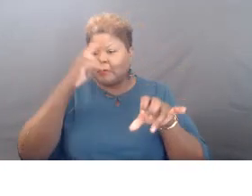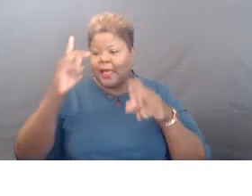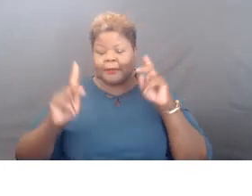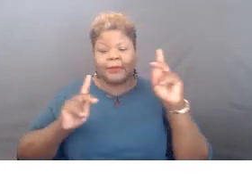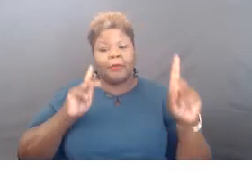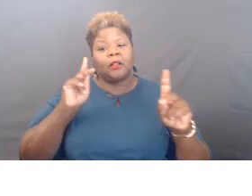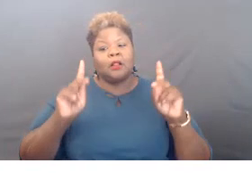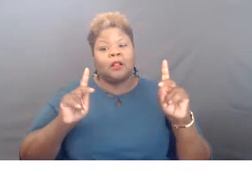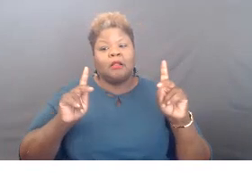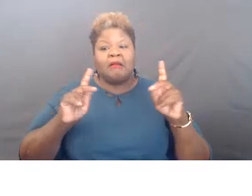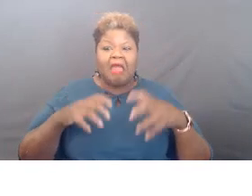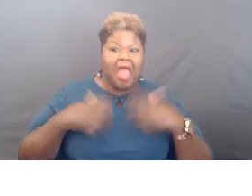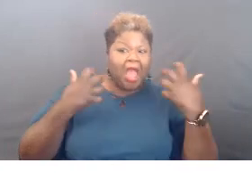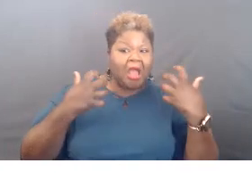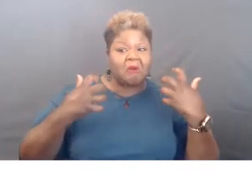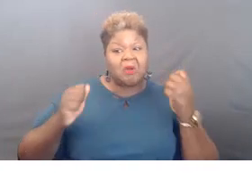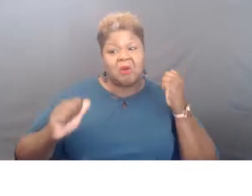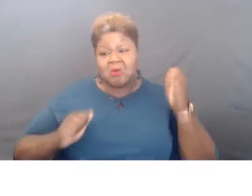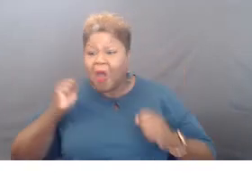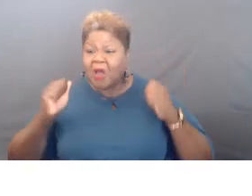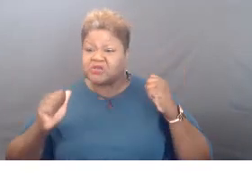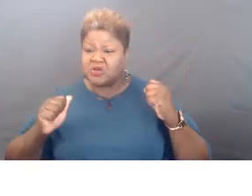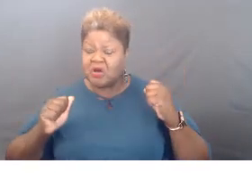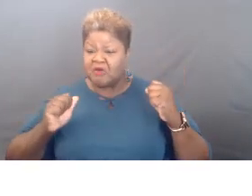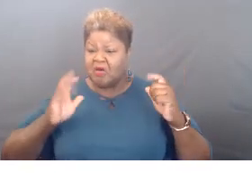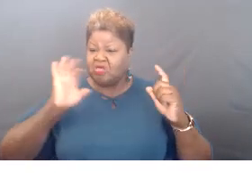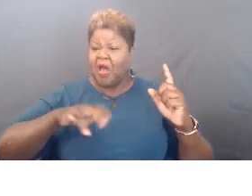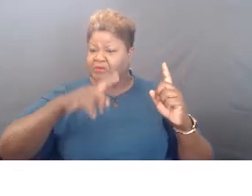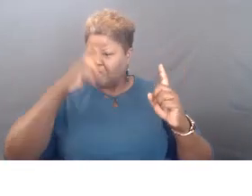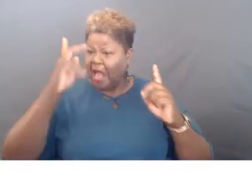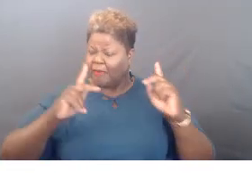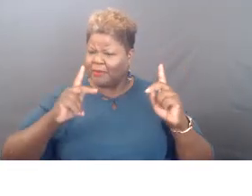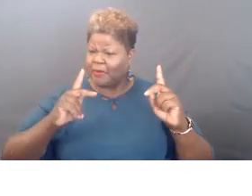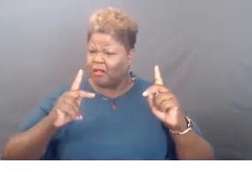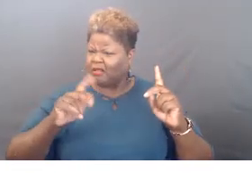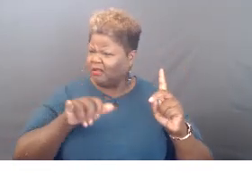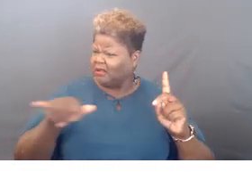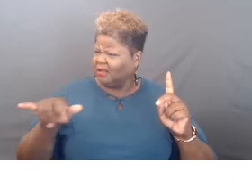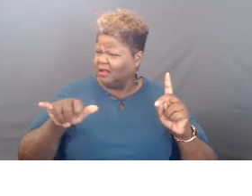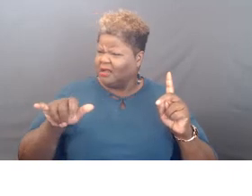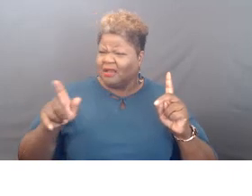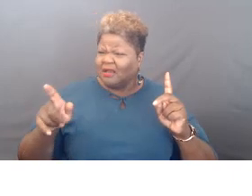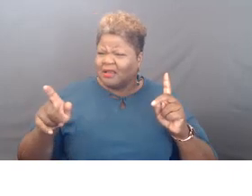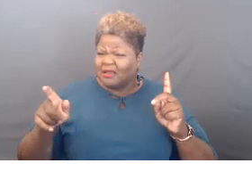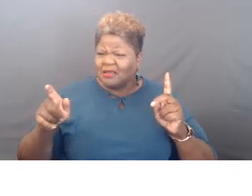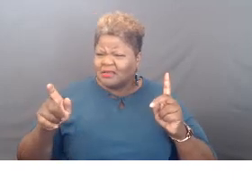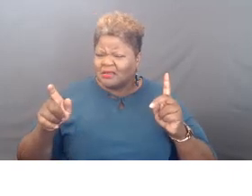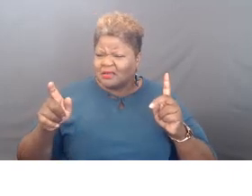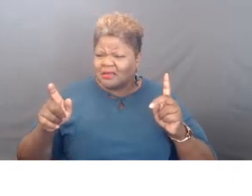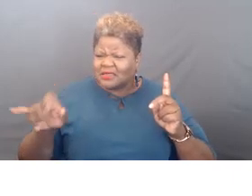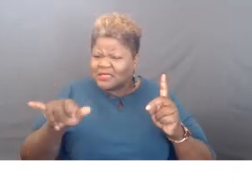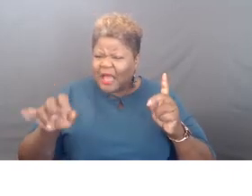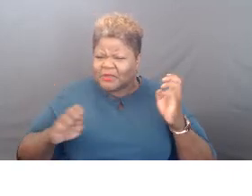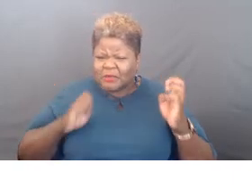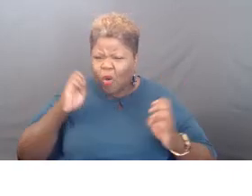as angry and aggressive. That's a dog whistle for emotional regulation disabilities. When